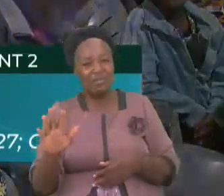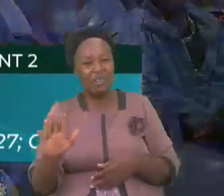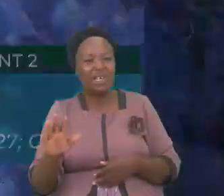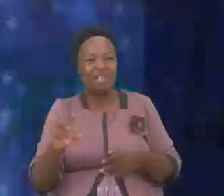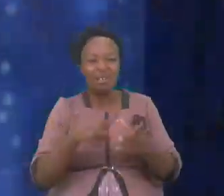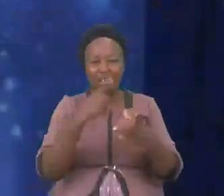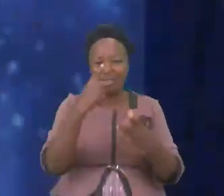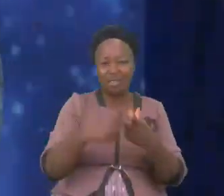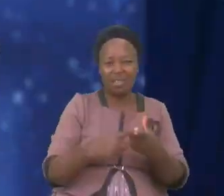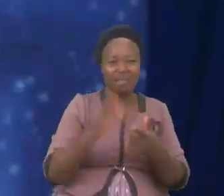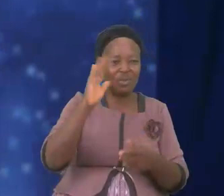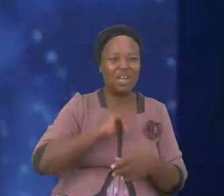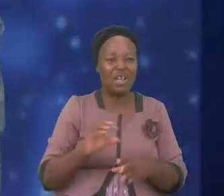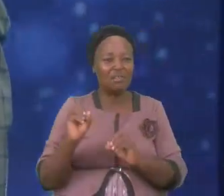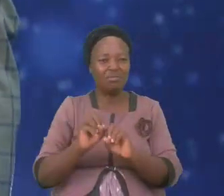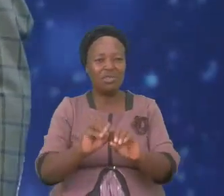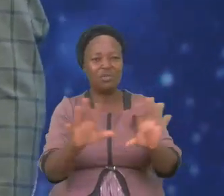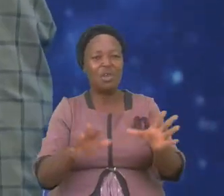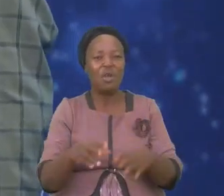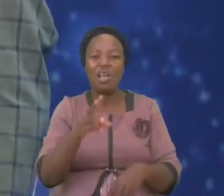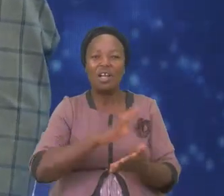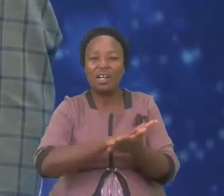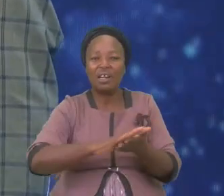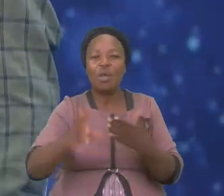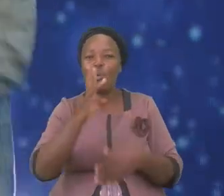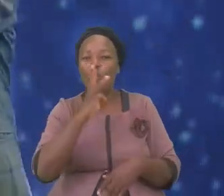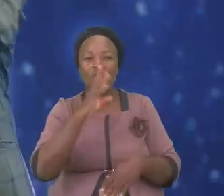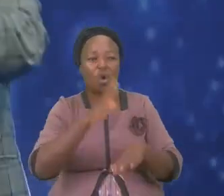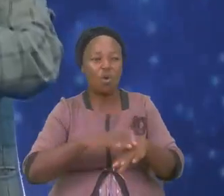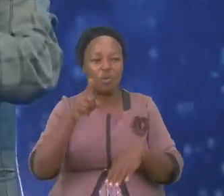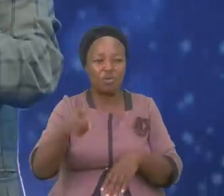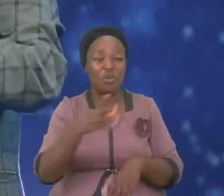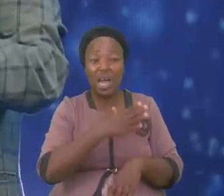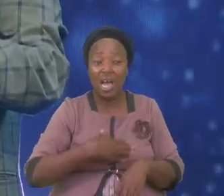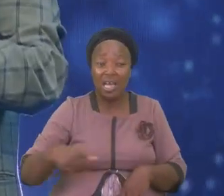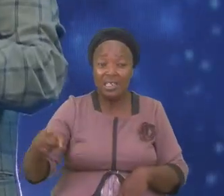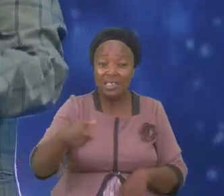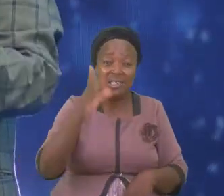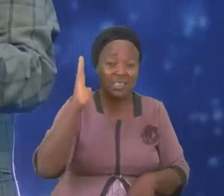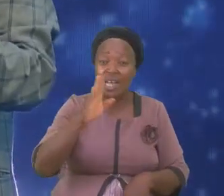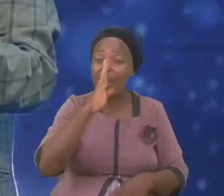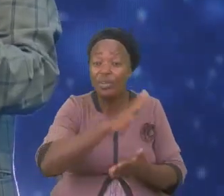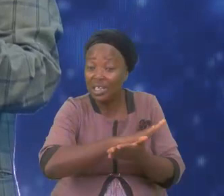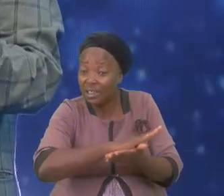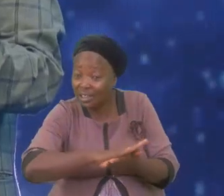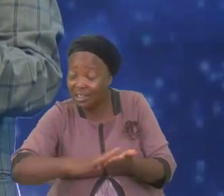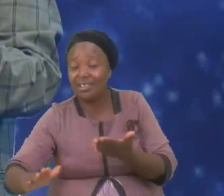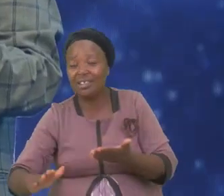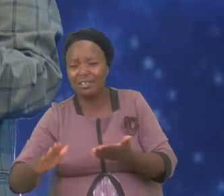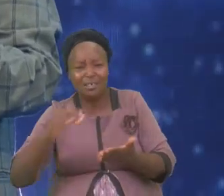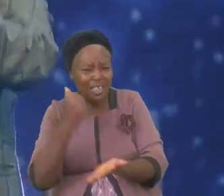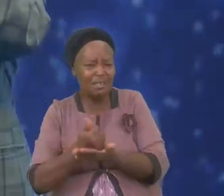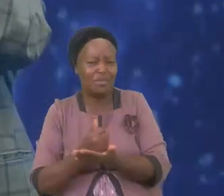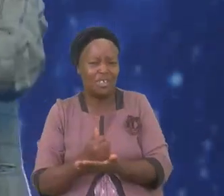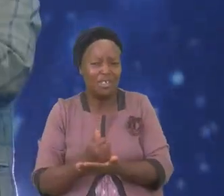clean. You'll be different from the rest of the world. You'll be like a Daniel, and the Lord will lift you